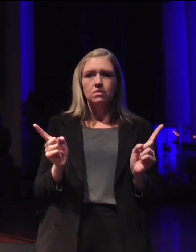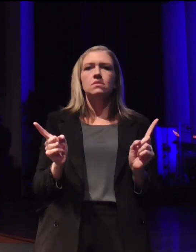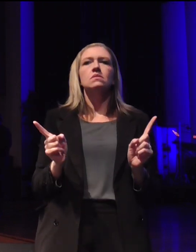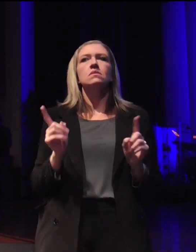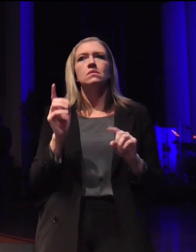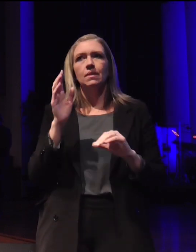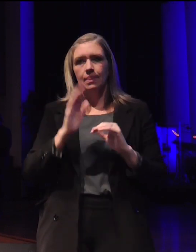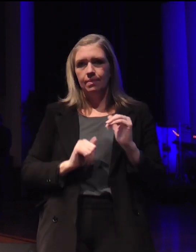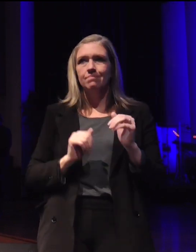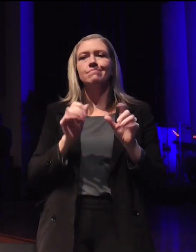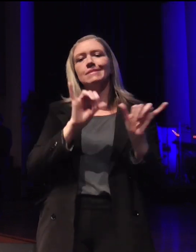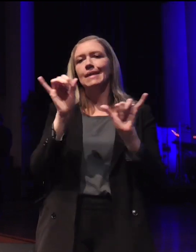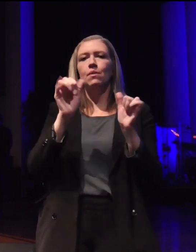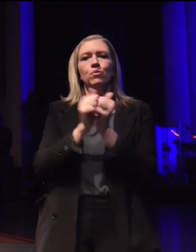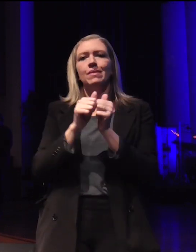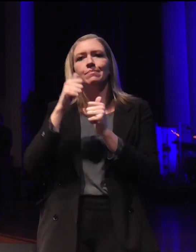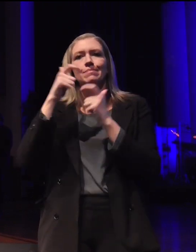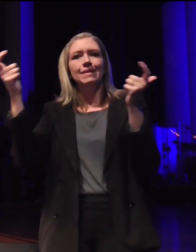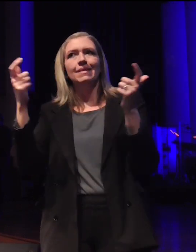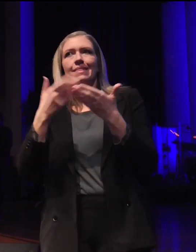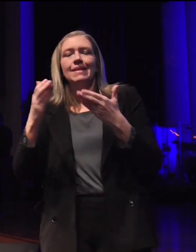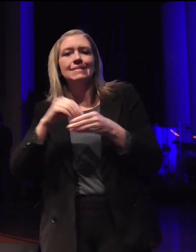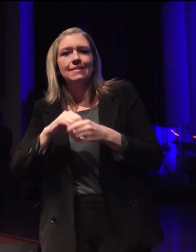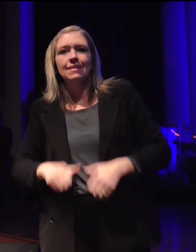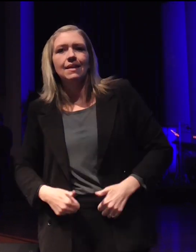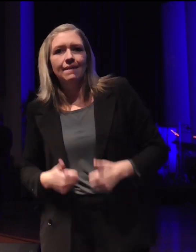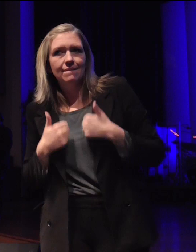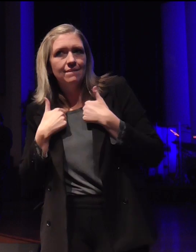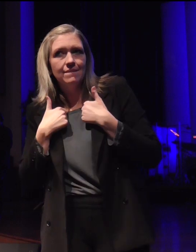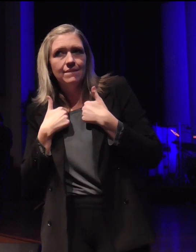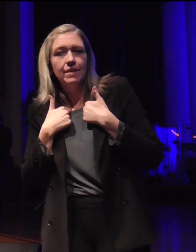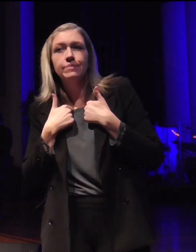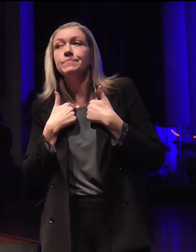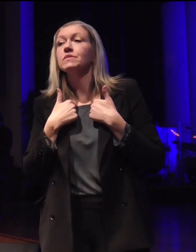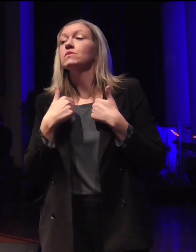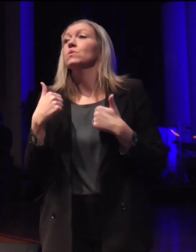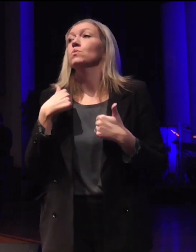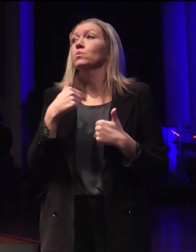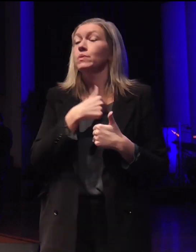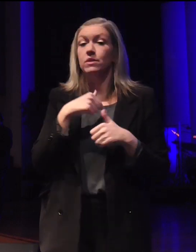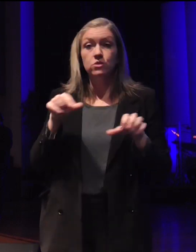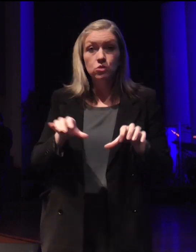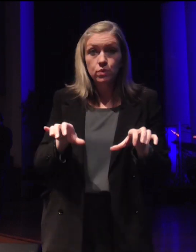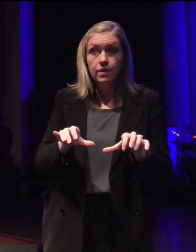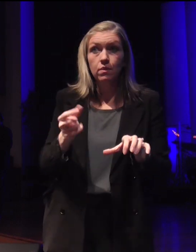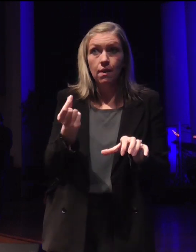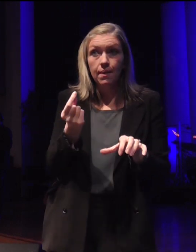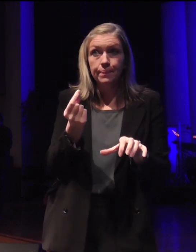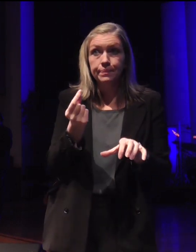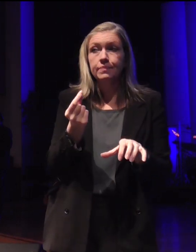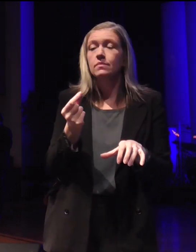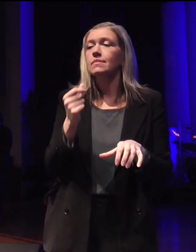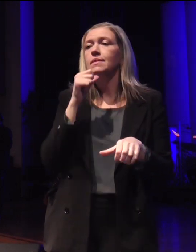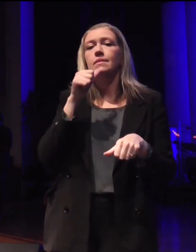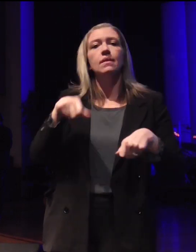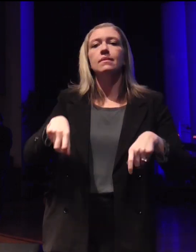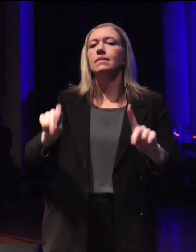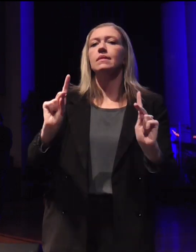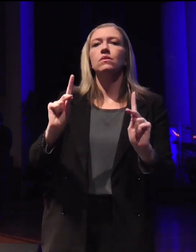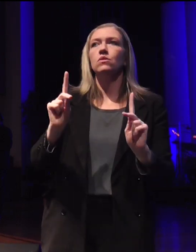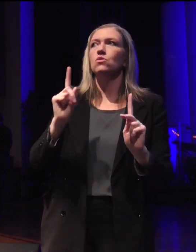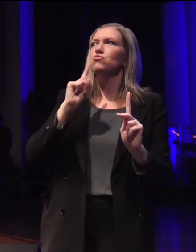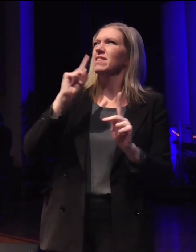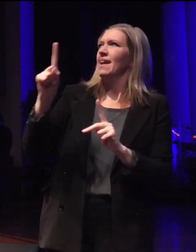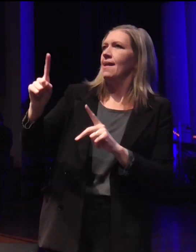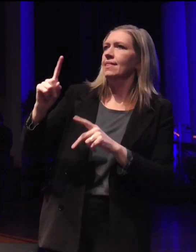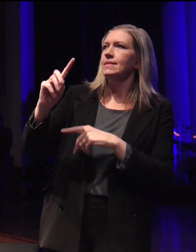biggest things in life. And what we are doing is we are not letting the reality